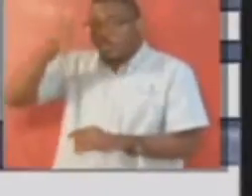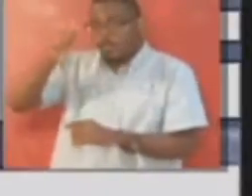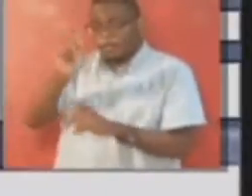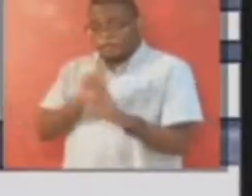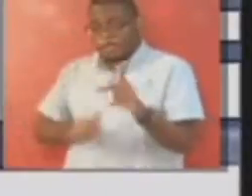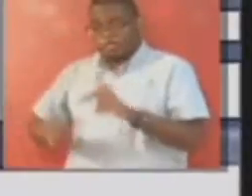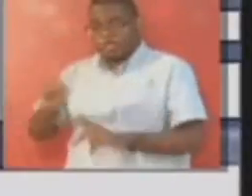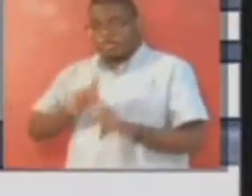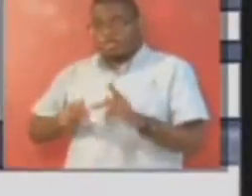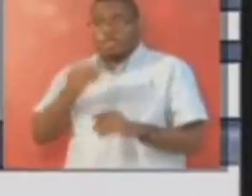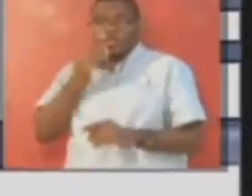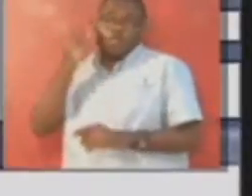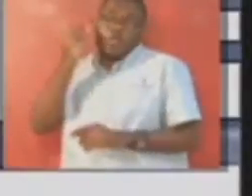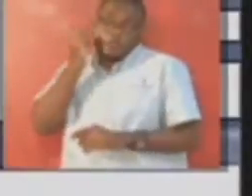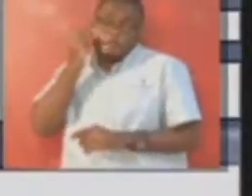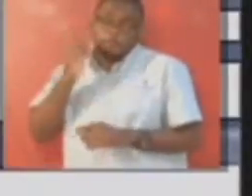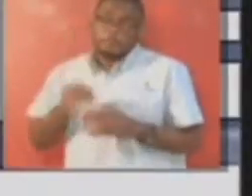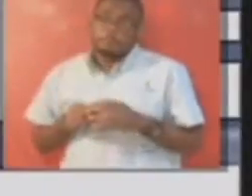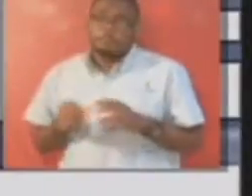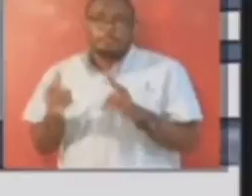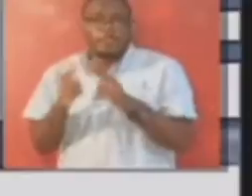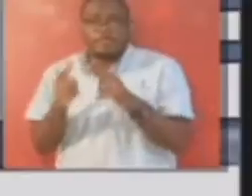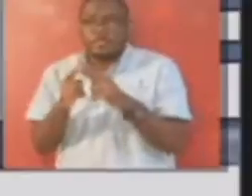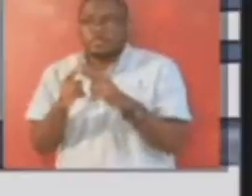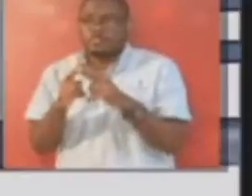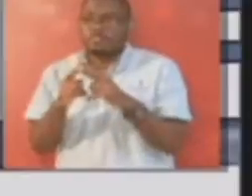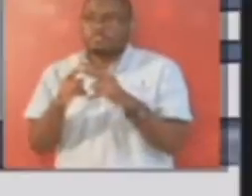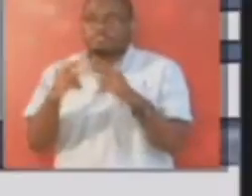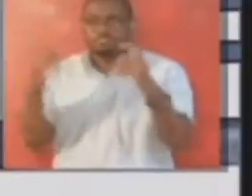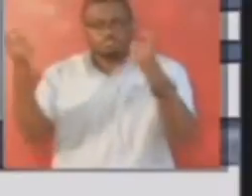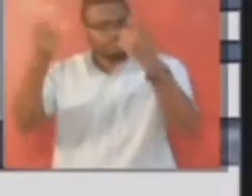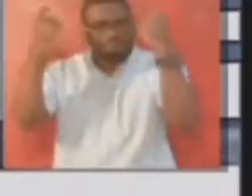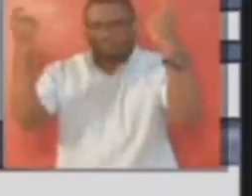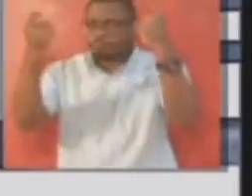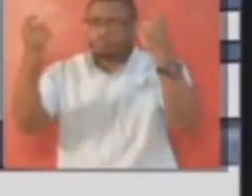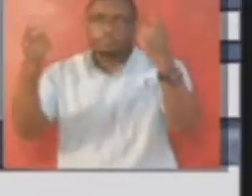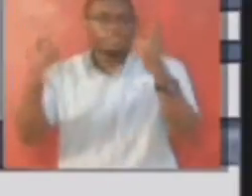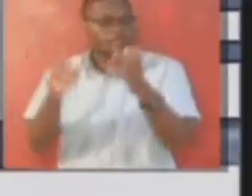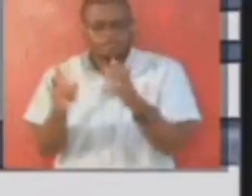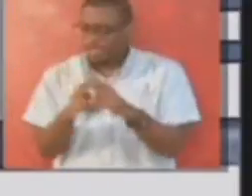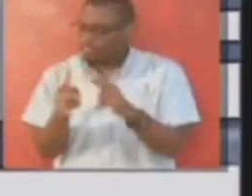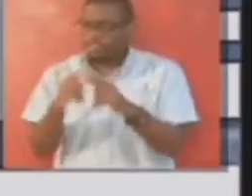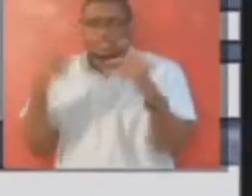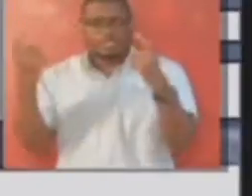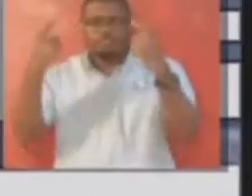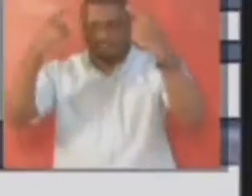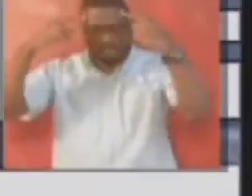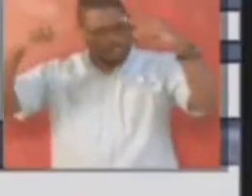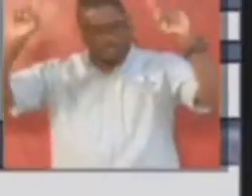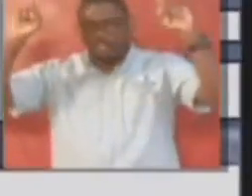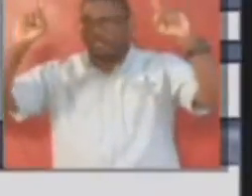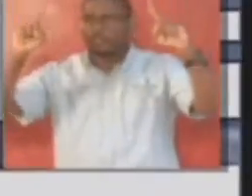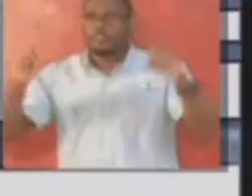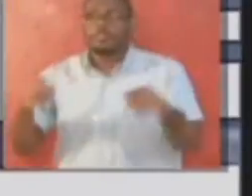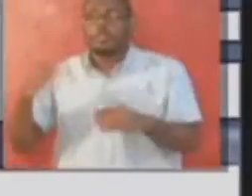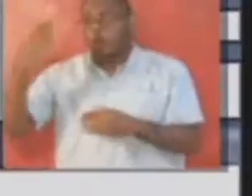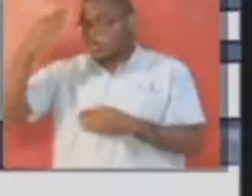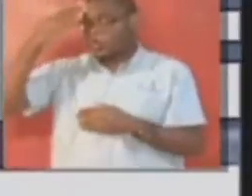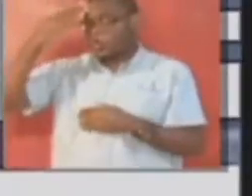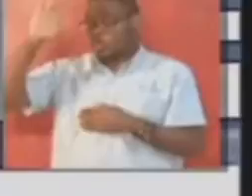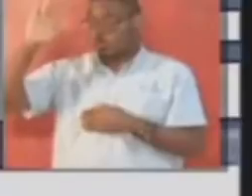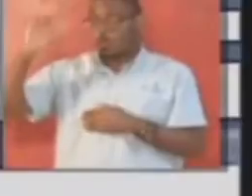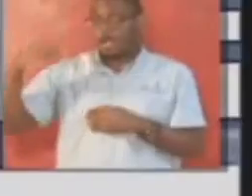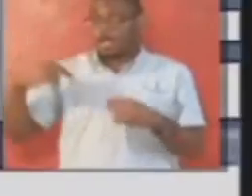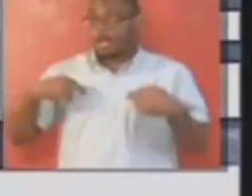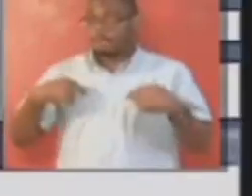population. On a daily basis, we get commendations from patients saying that they didn't know something so revolutionary